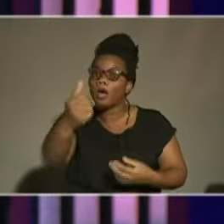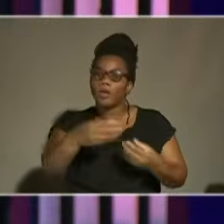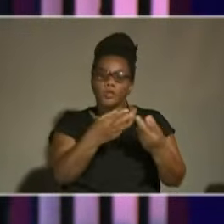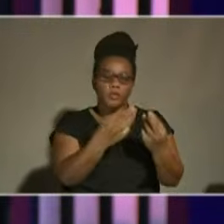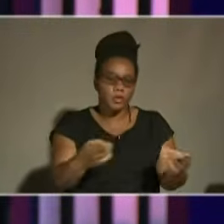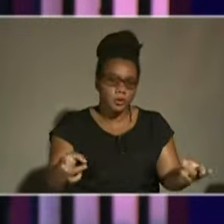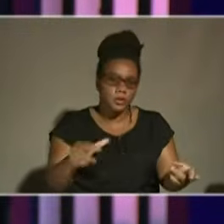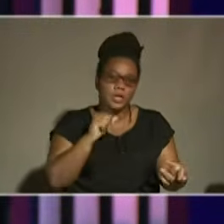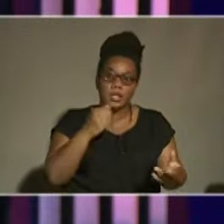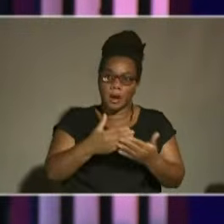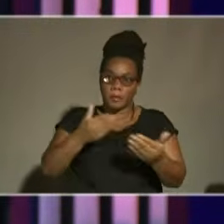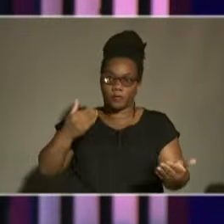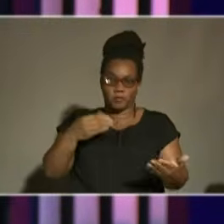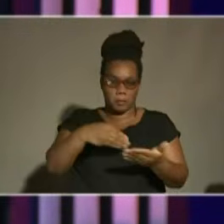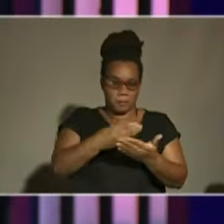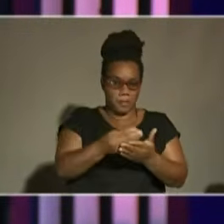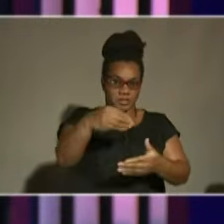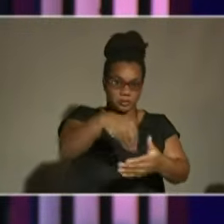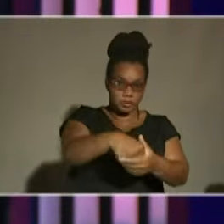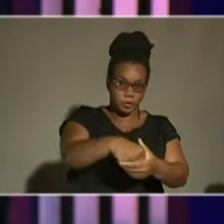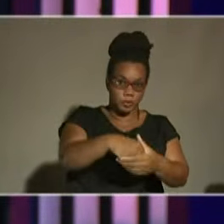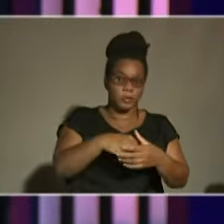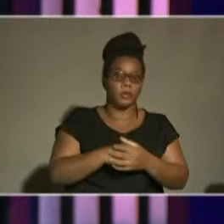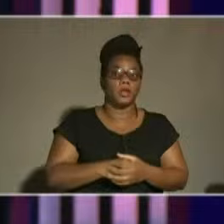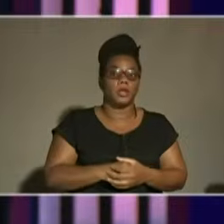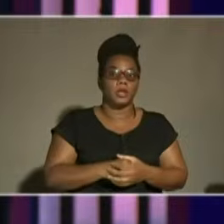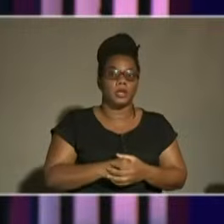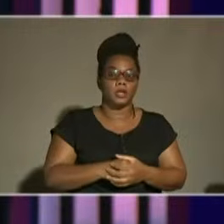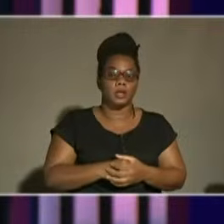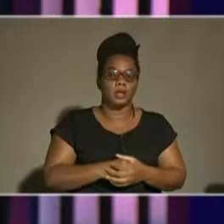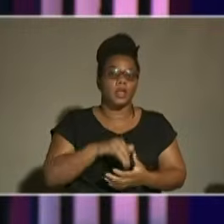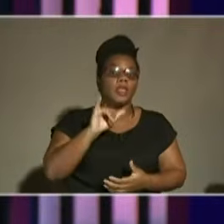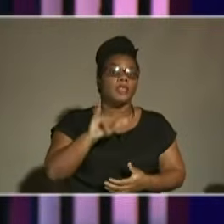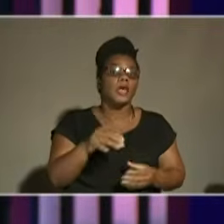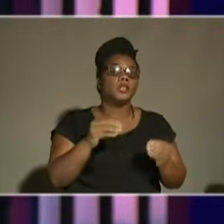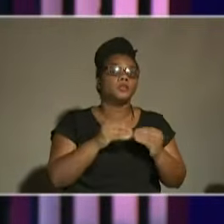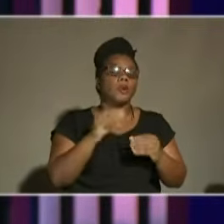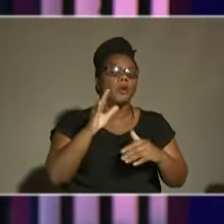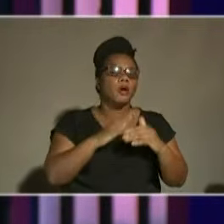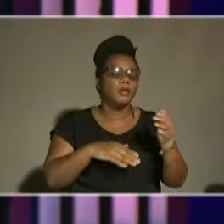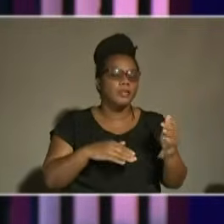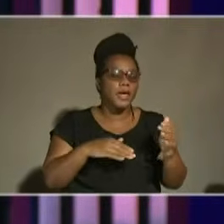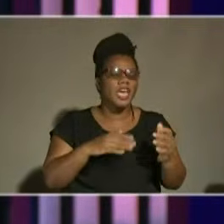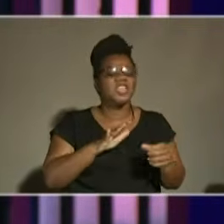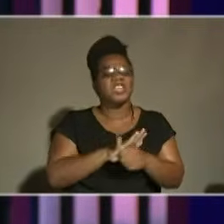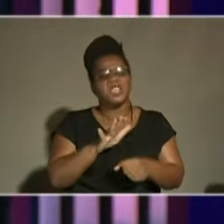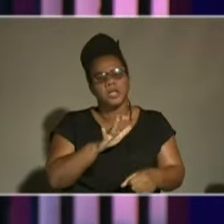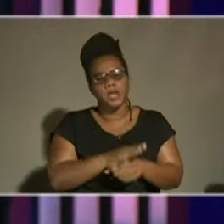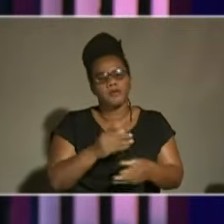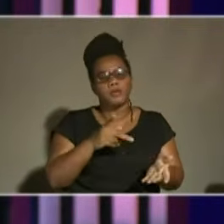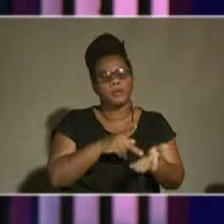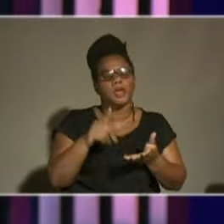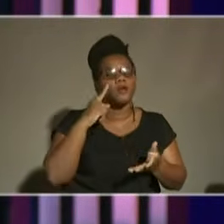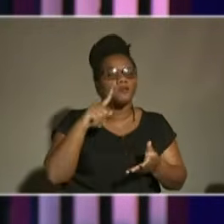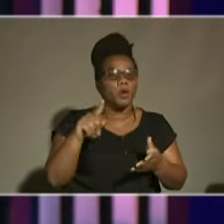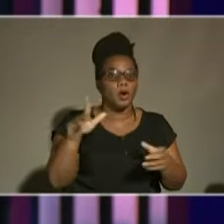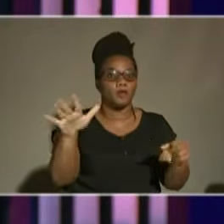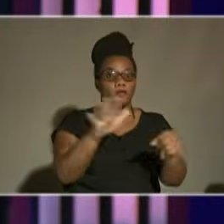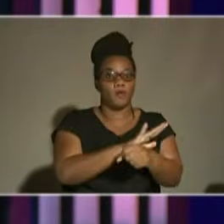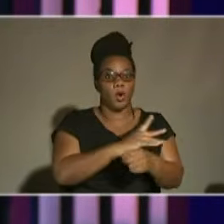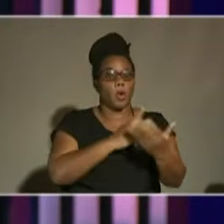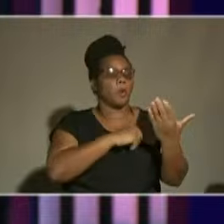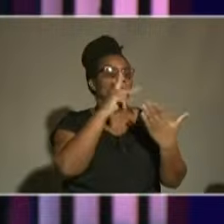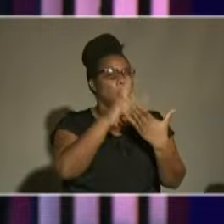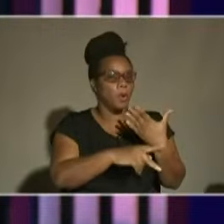not previously budgeted for in the fiscal policy paper. That is more than sufficient to pay for our entire program, including